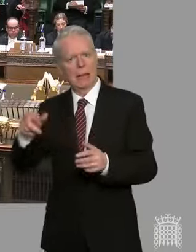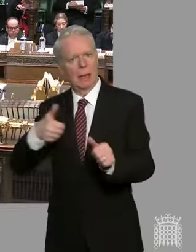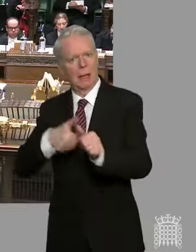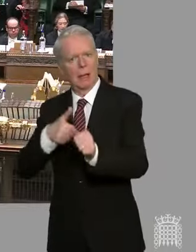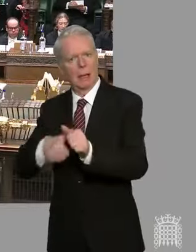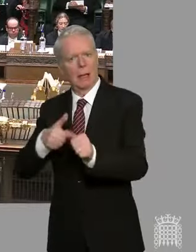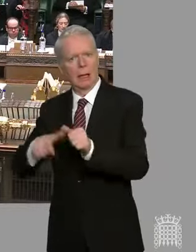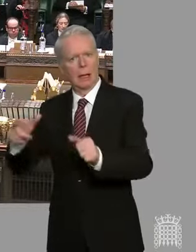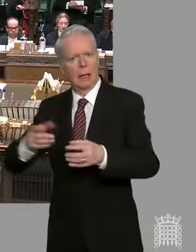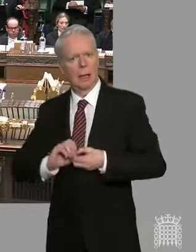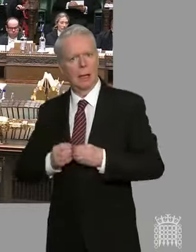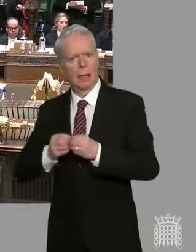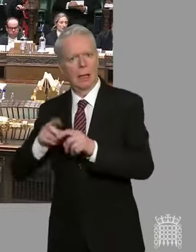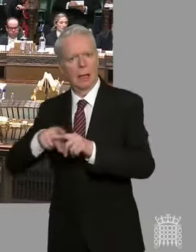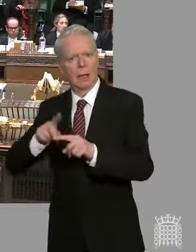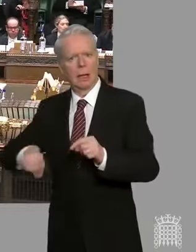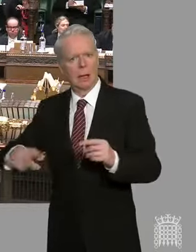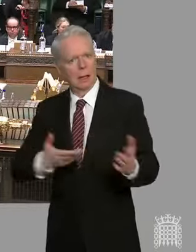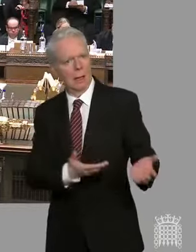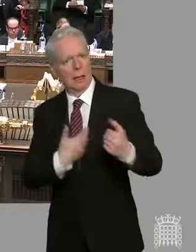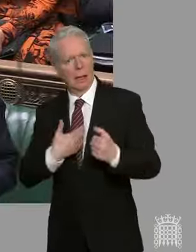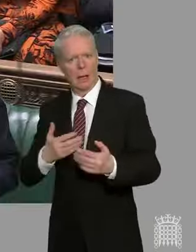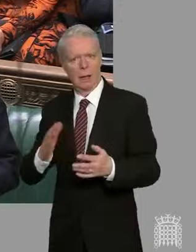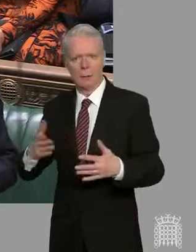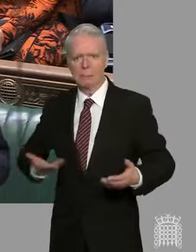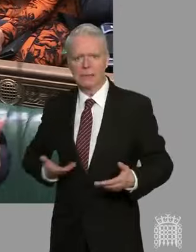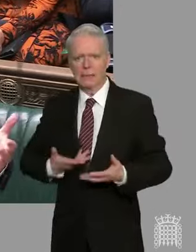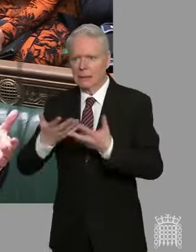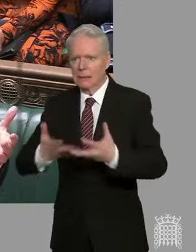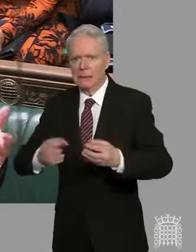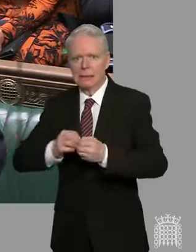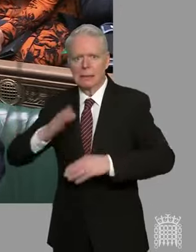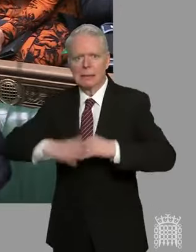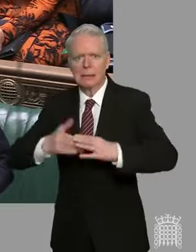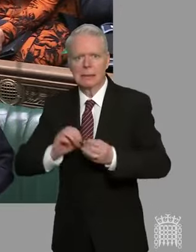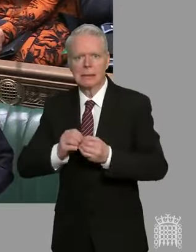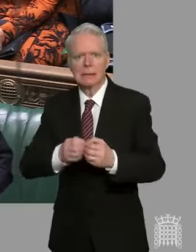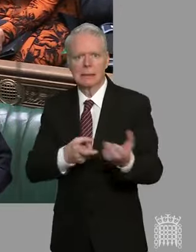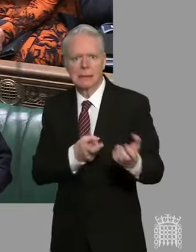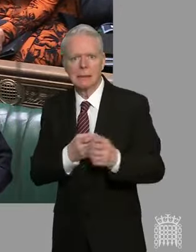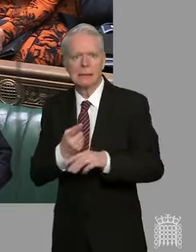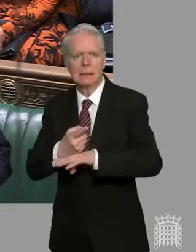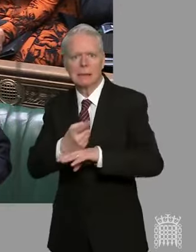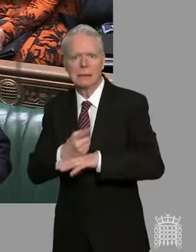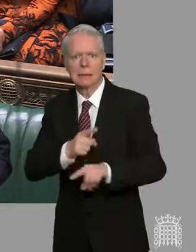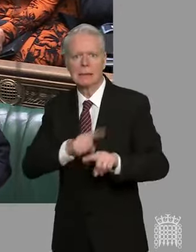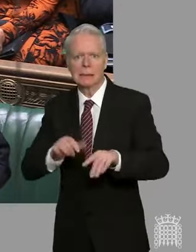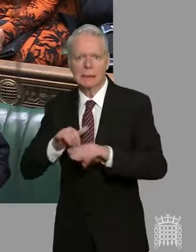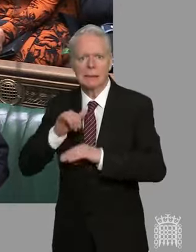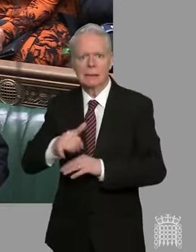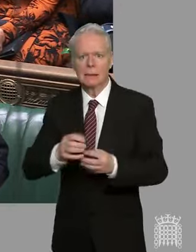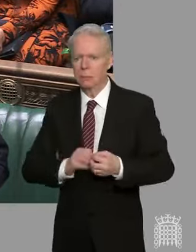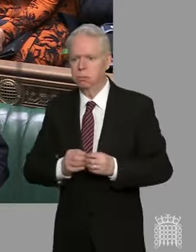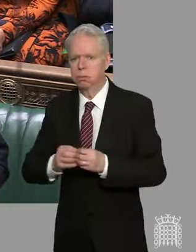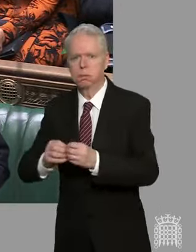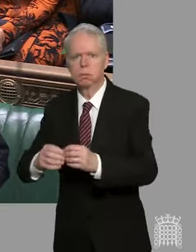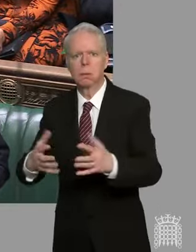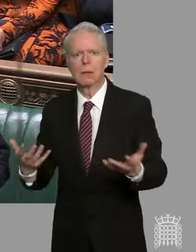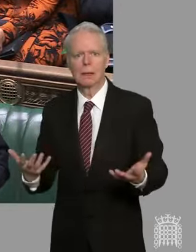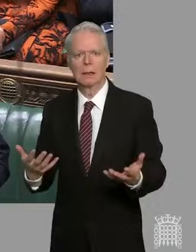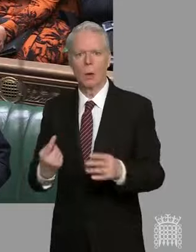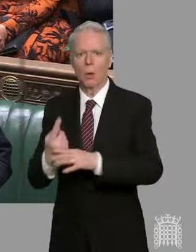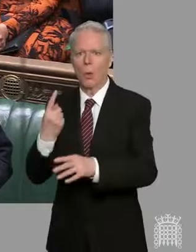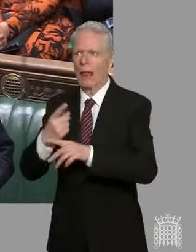Well, I thank her for raising this question and will obviously consider her invitation. Defence spending, Mr. Speaker,